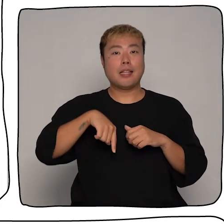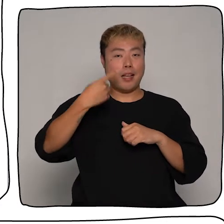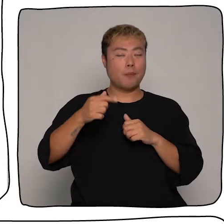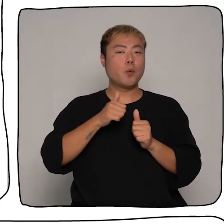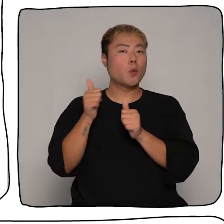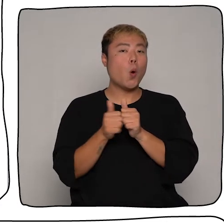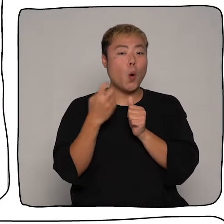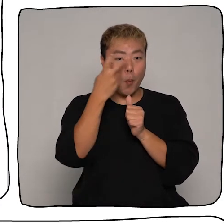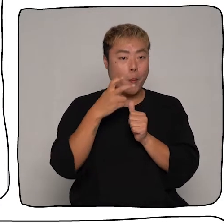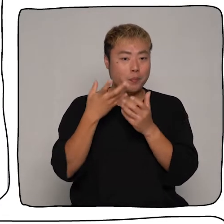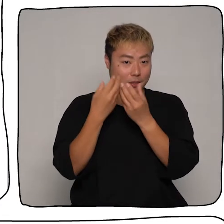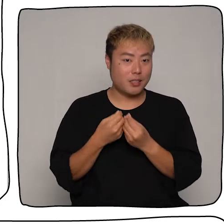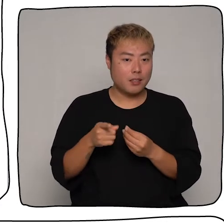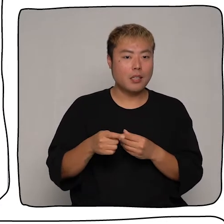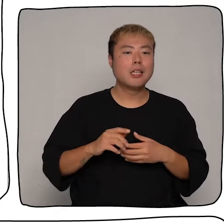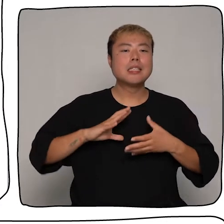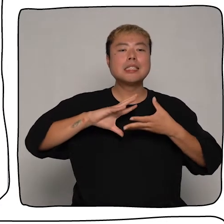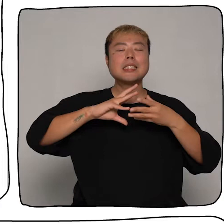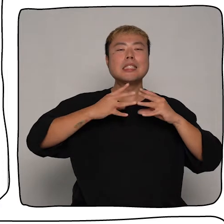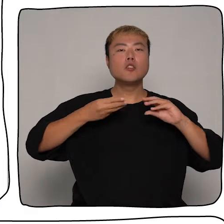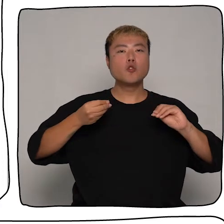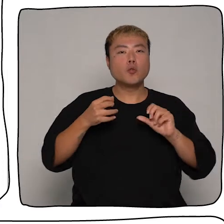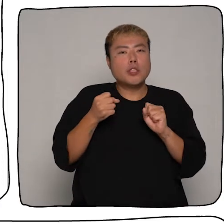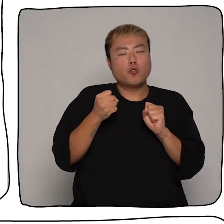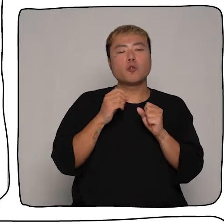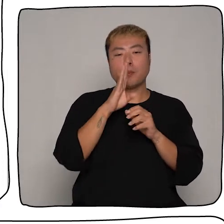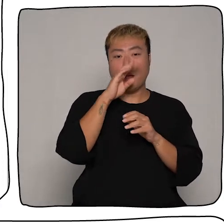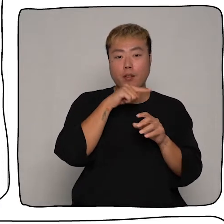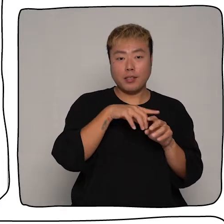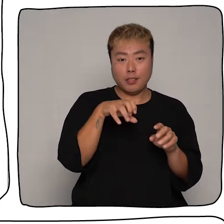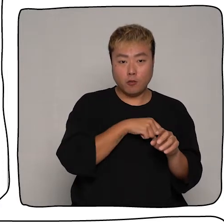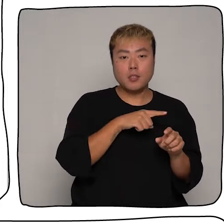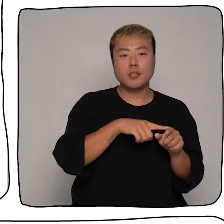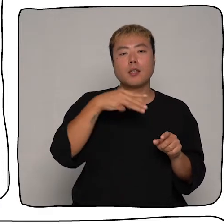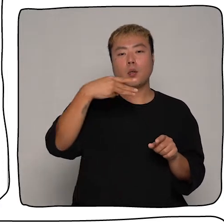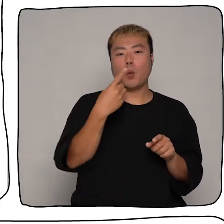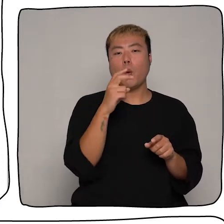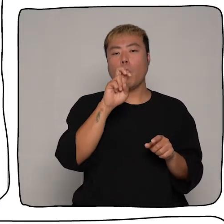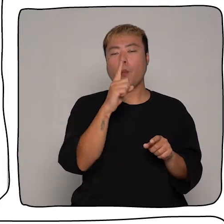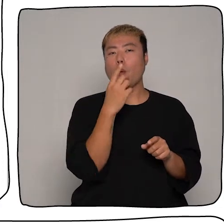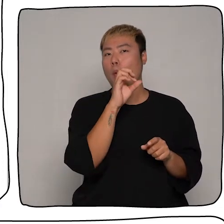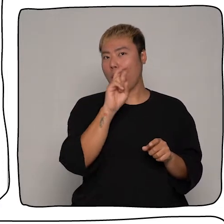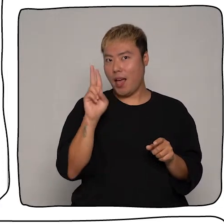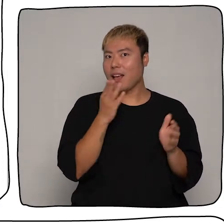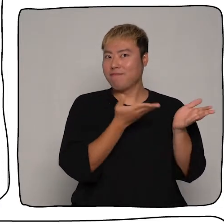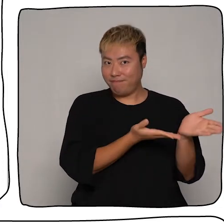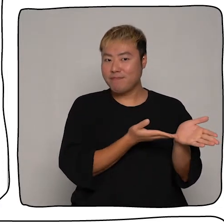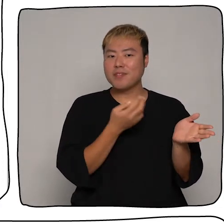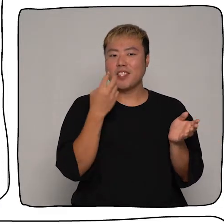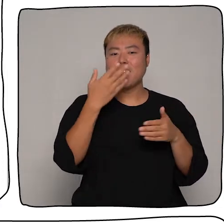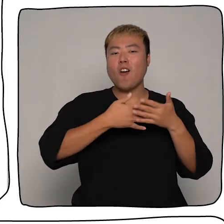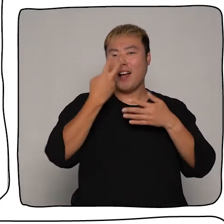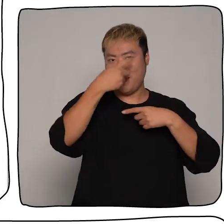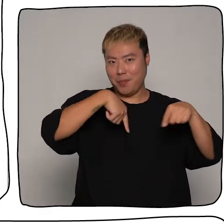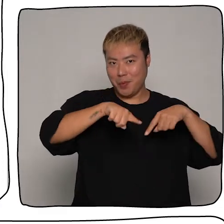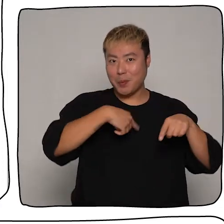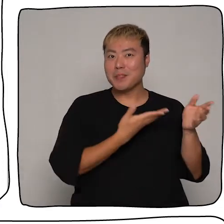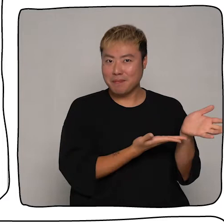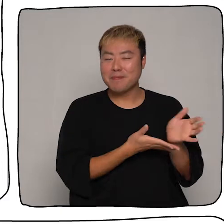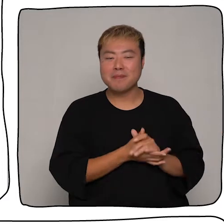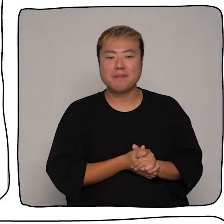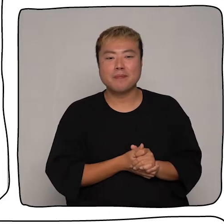of physical care is coming from Tomoya Ishida. He is a film director,